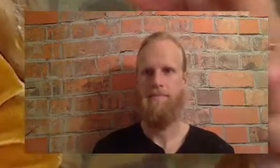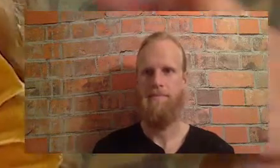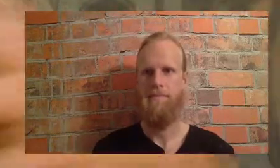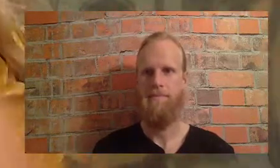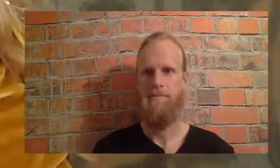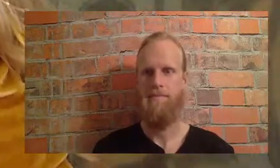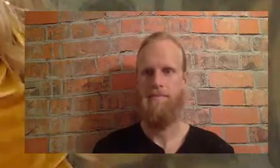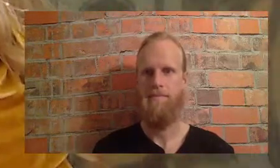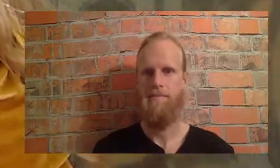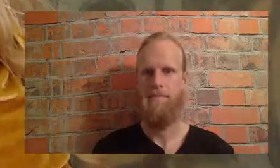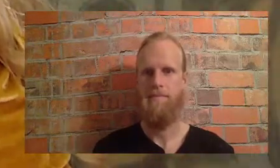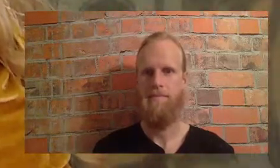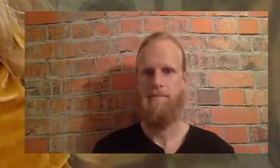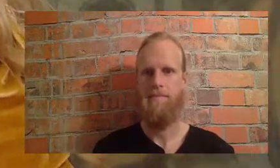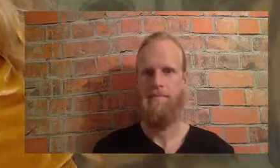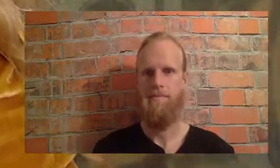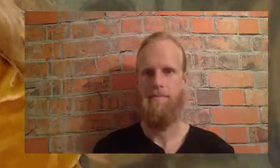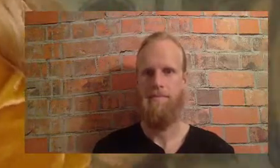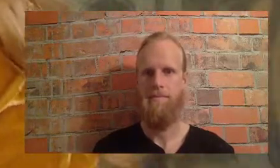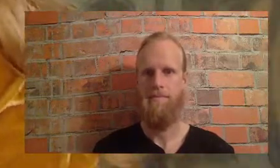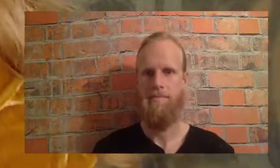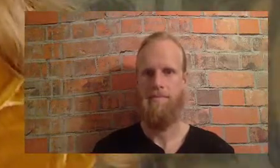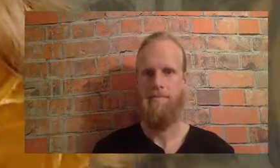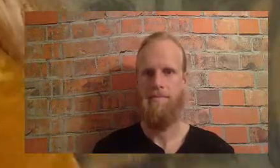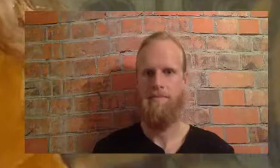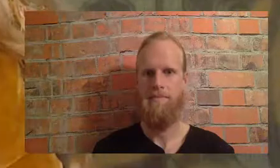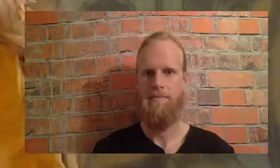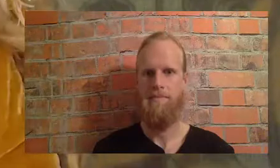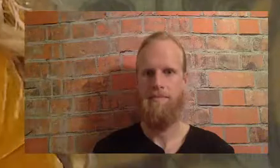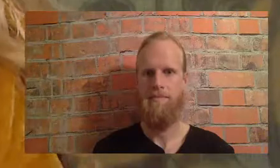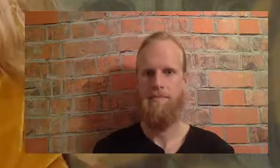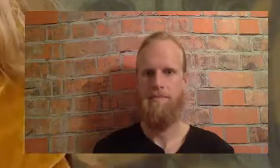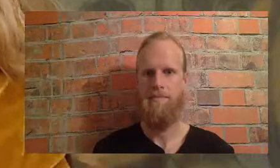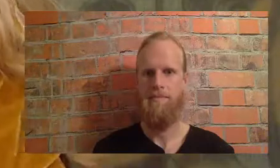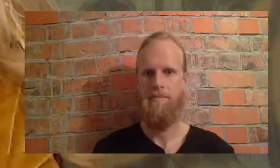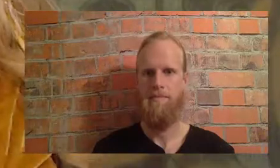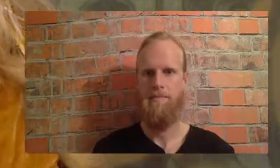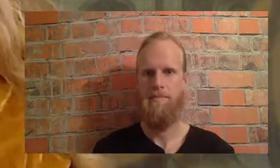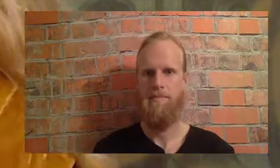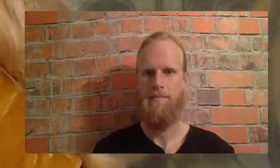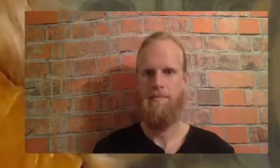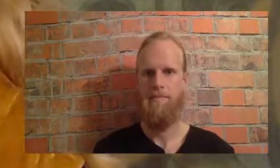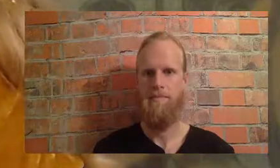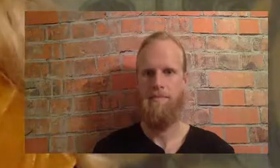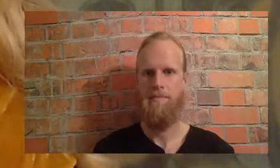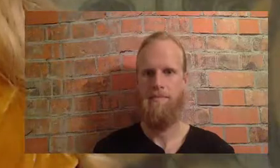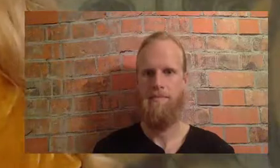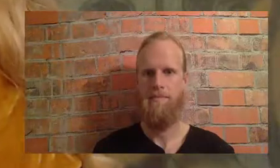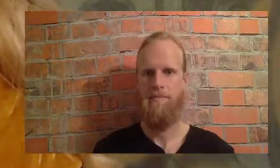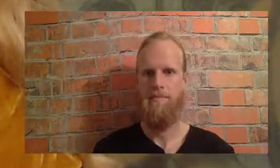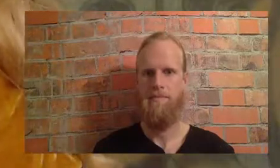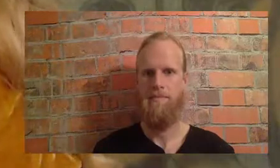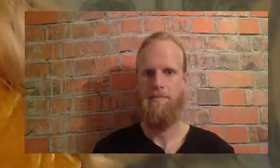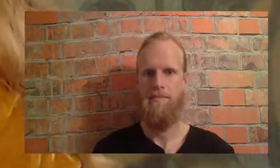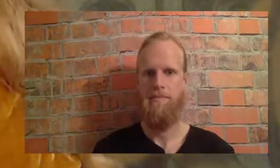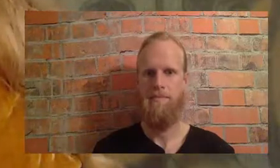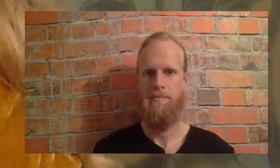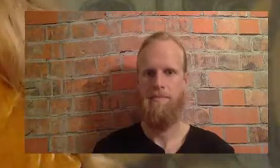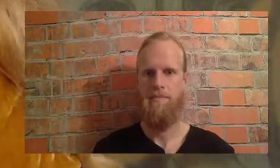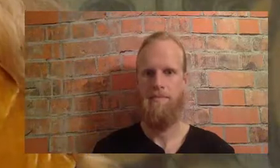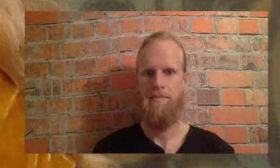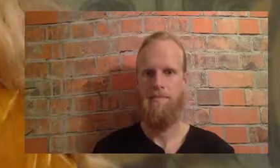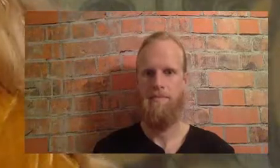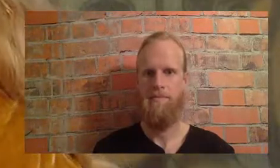healing journey. You may have really moved mountains, maybe you've resolved this completely, but you also could need a few more